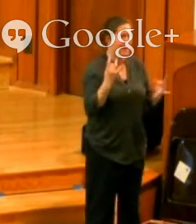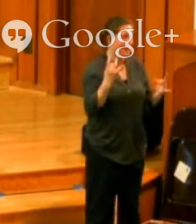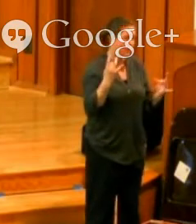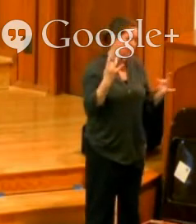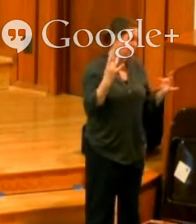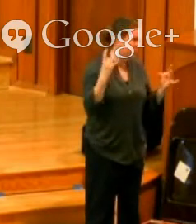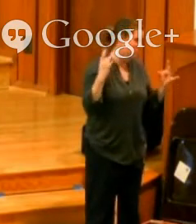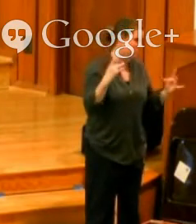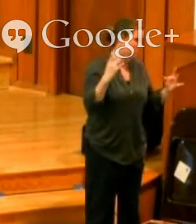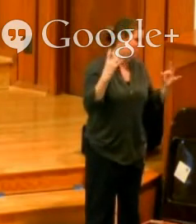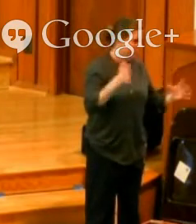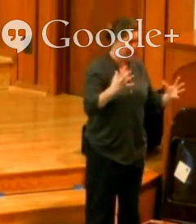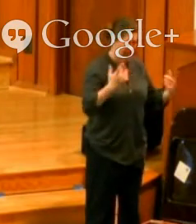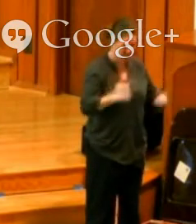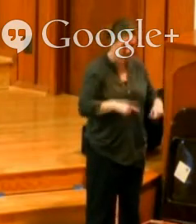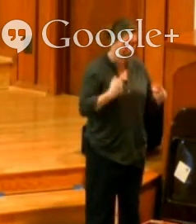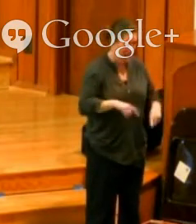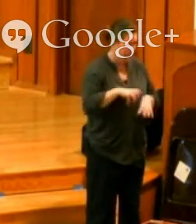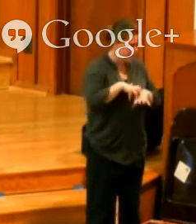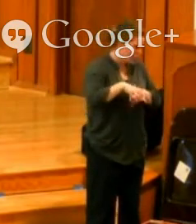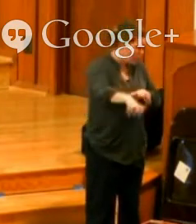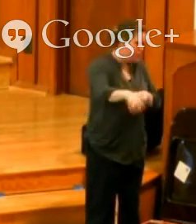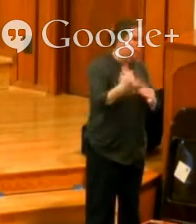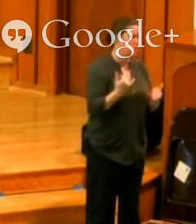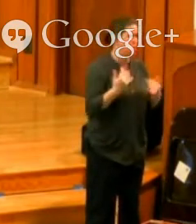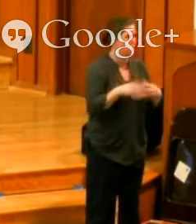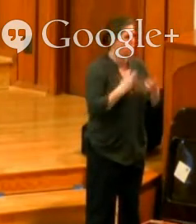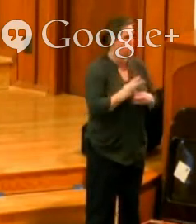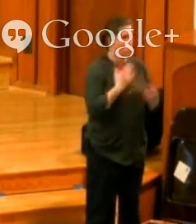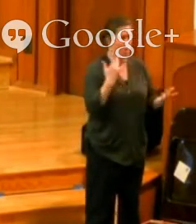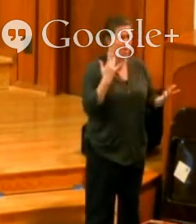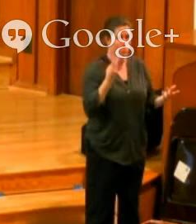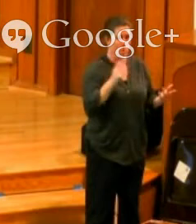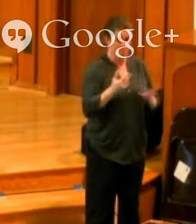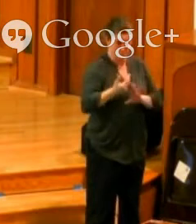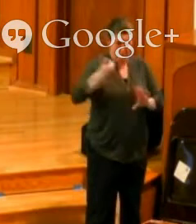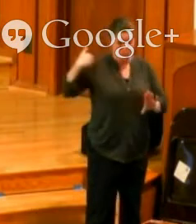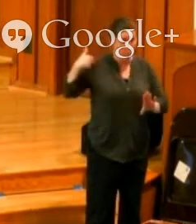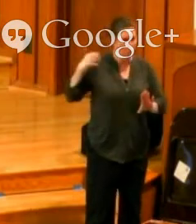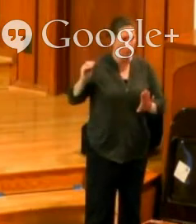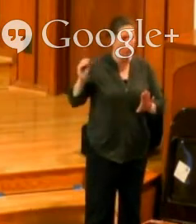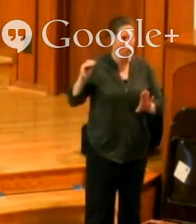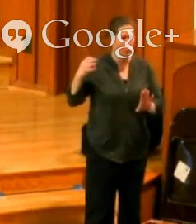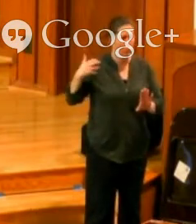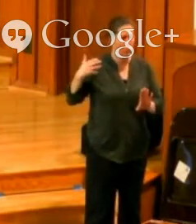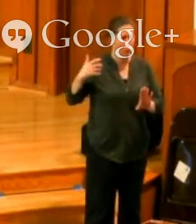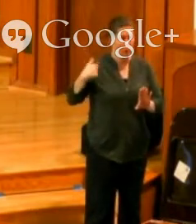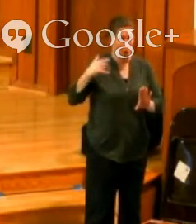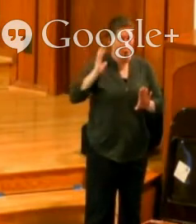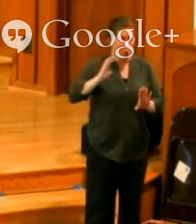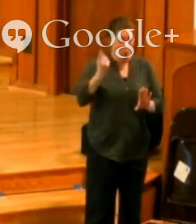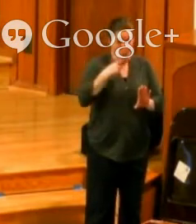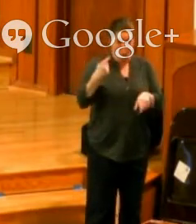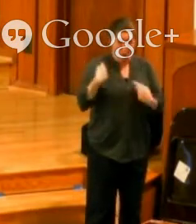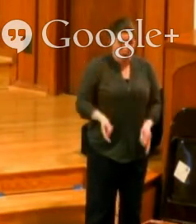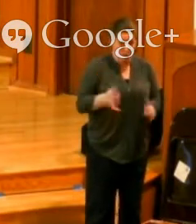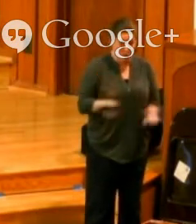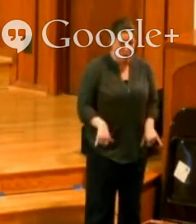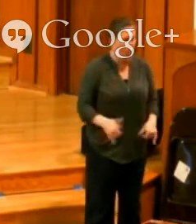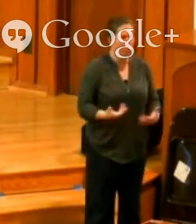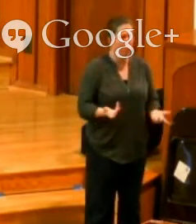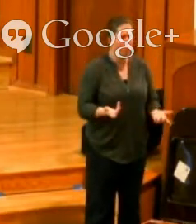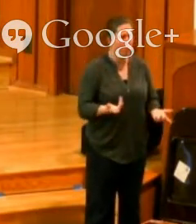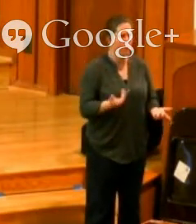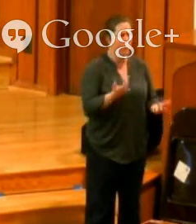extremely abundant in today's world. And why is that? It was not always like this, was it? We see violent acts on